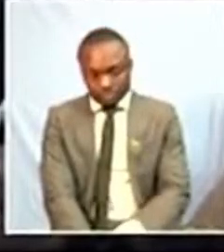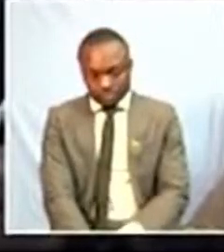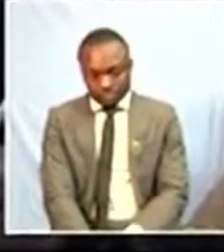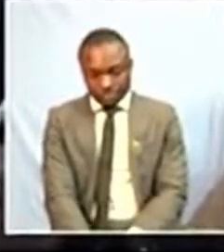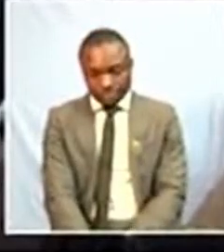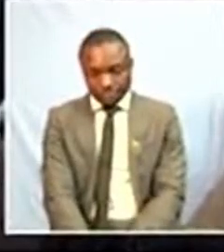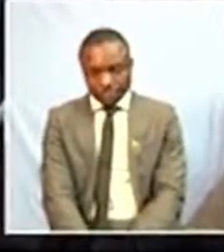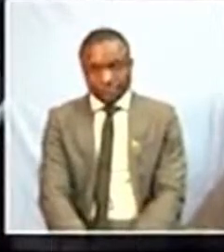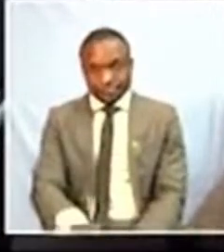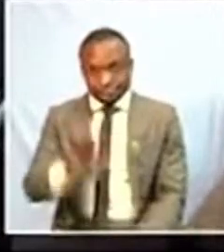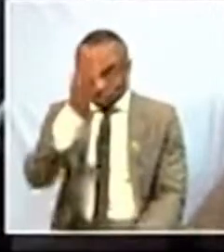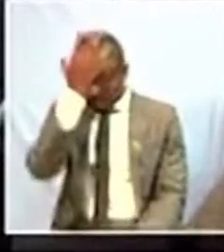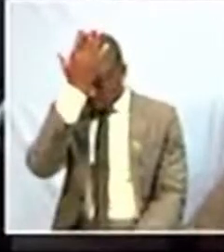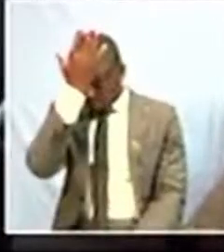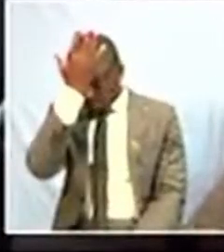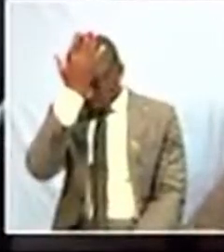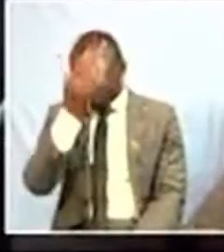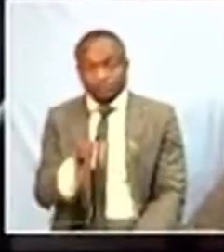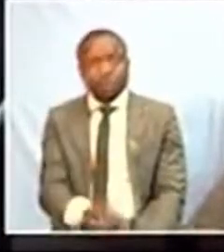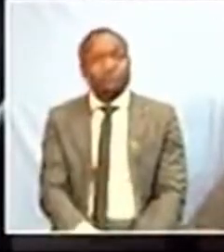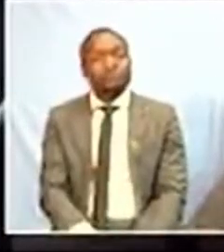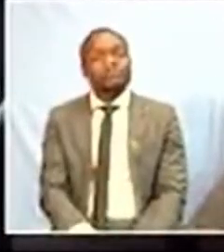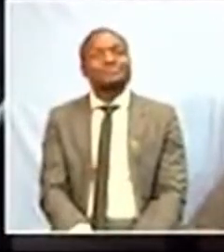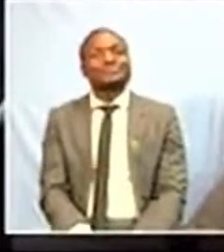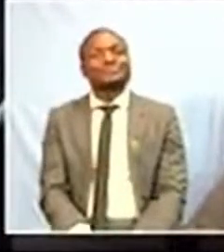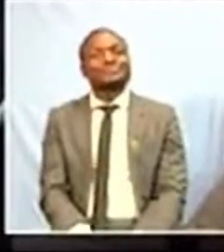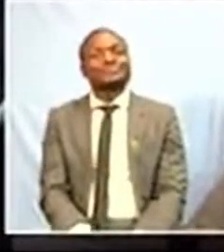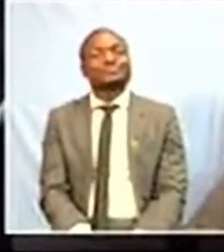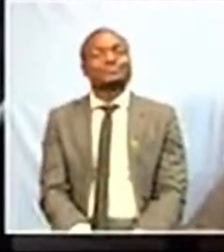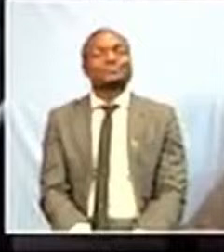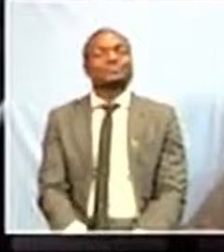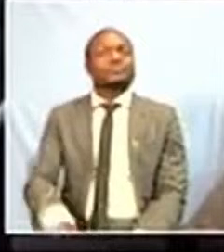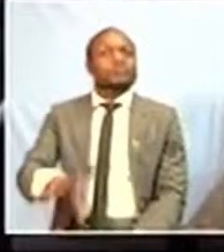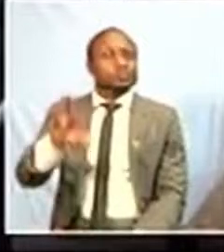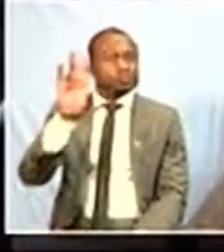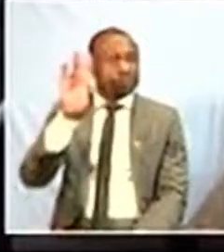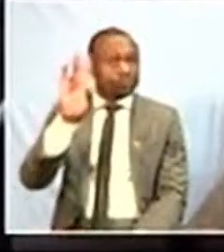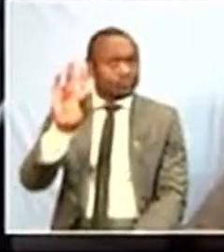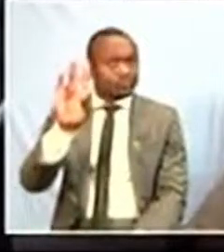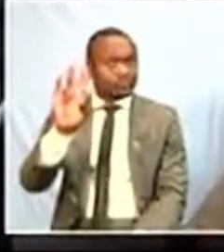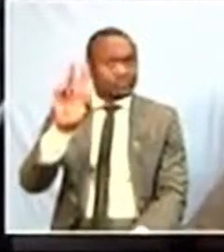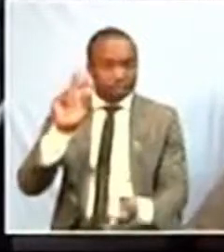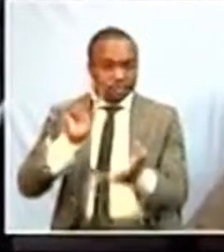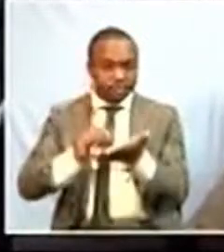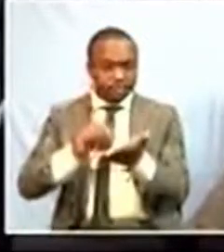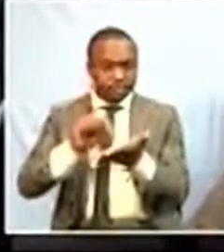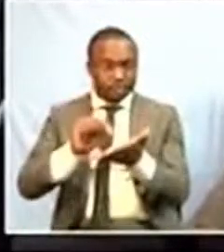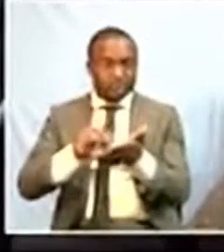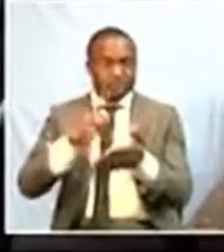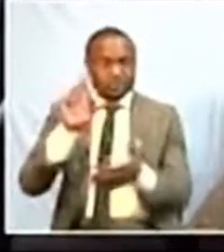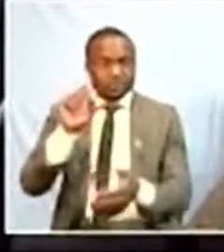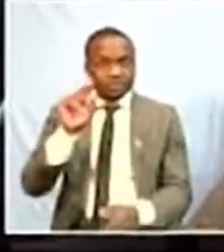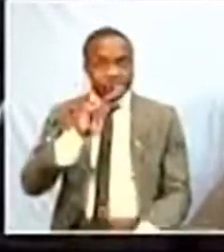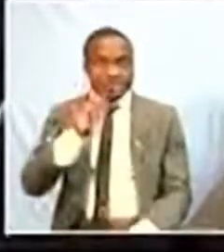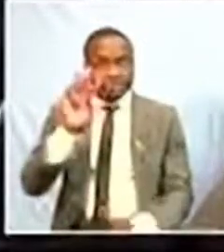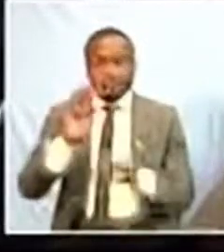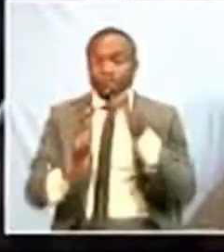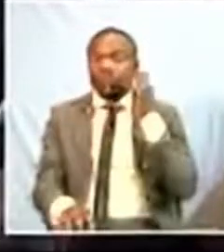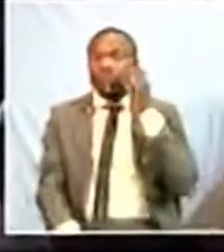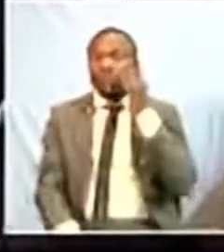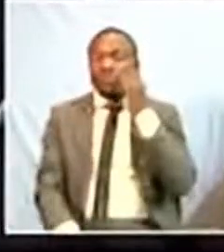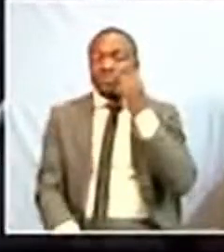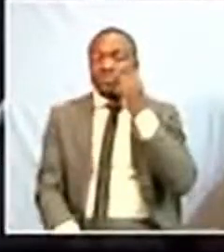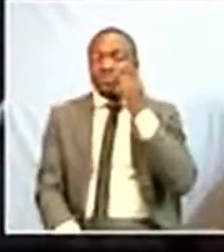date of certification. Date of certification was 7th November 2024.